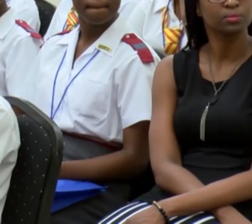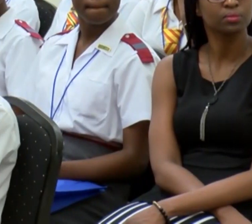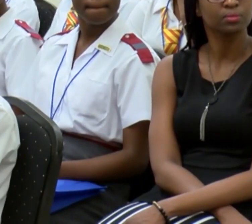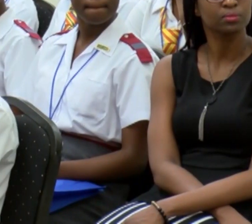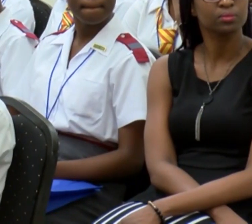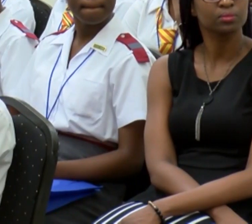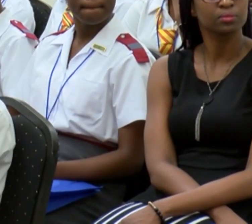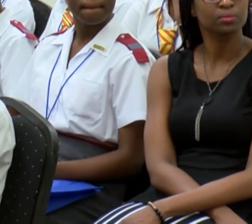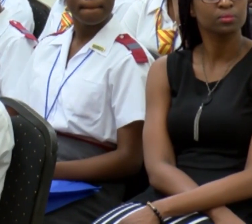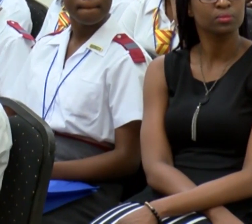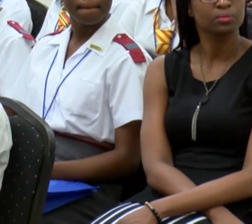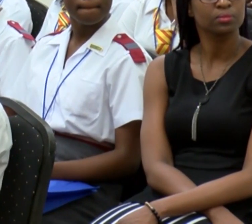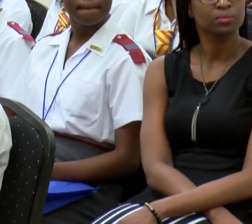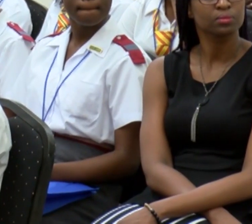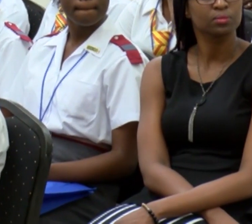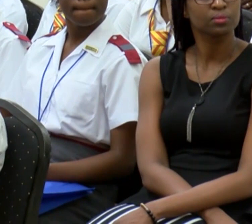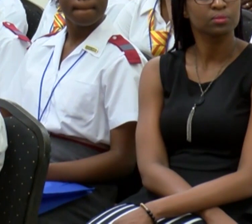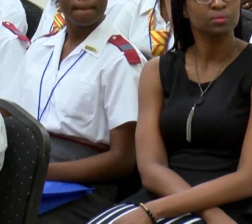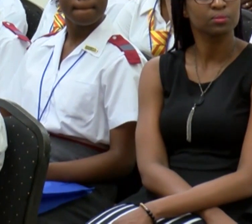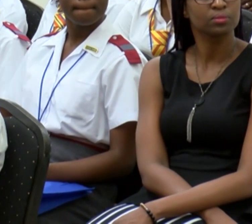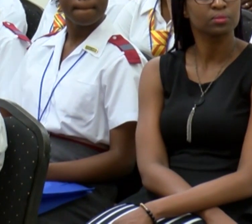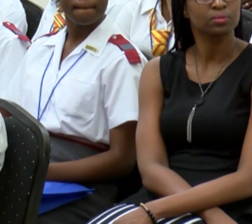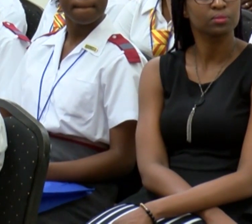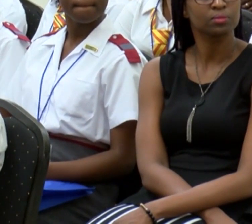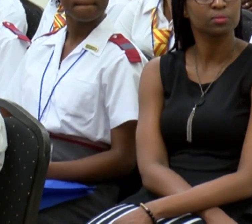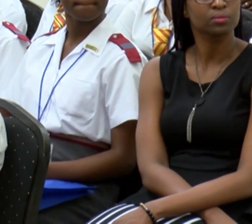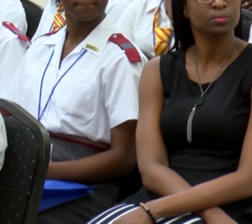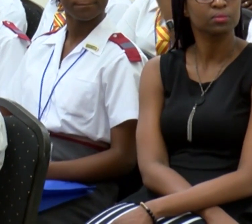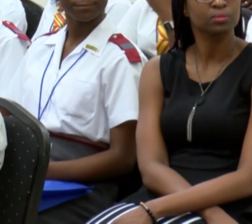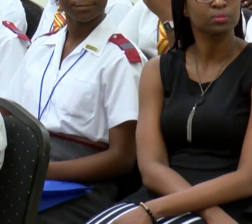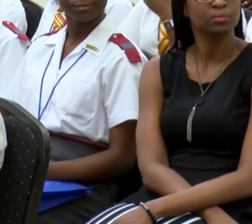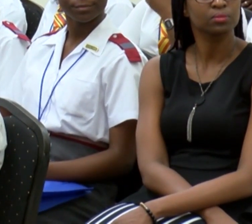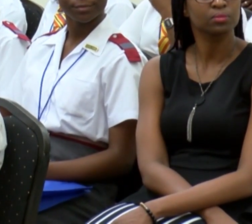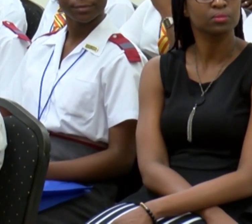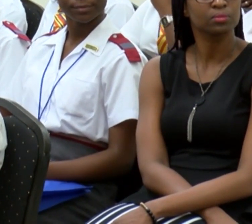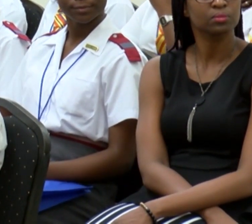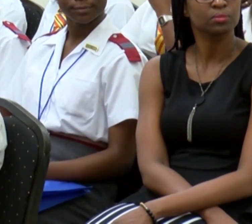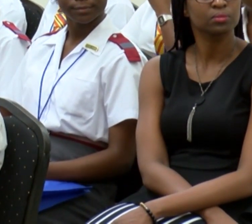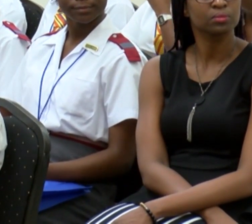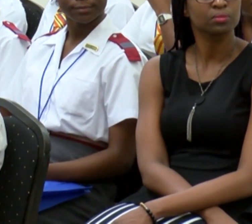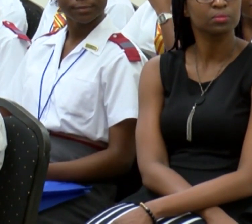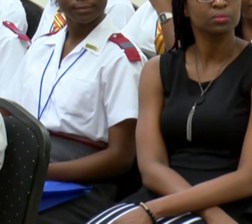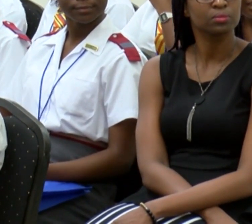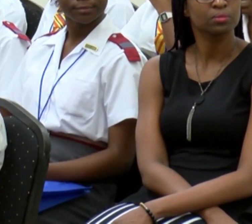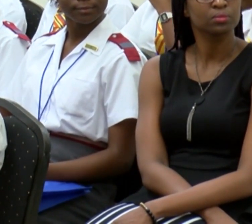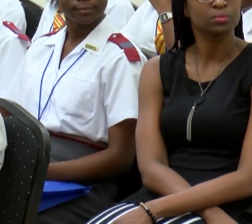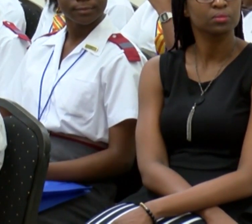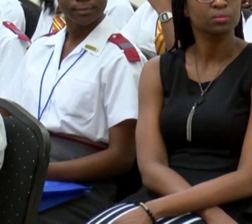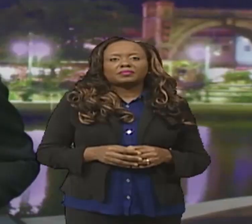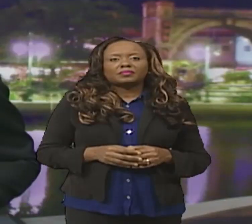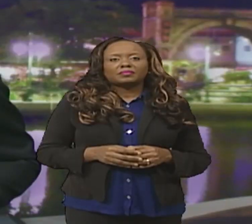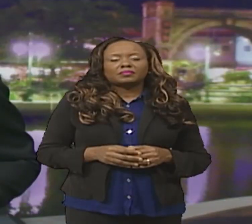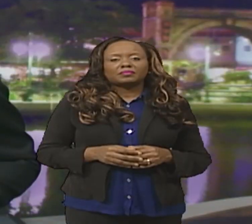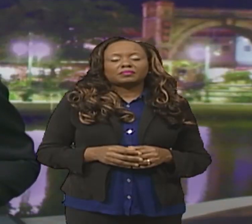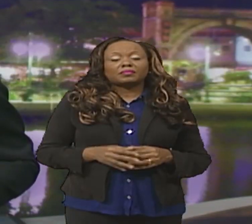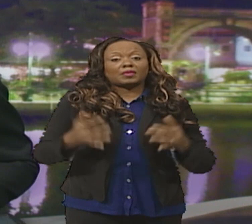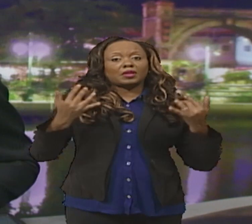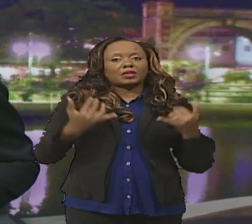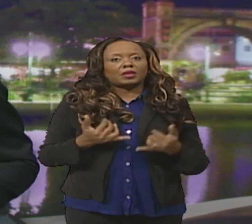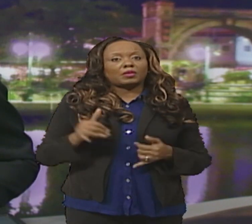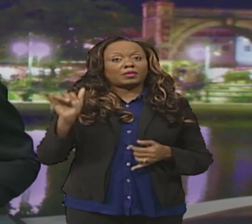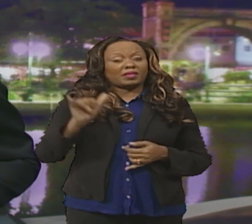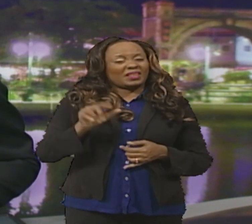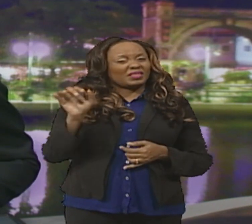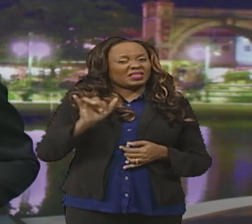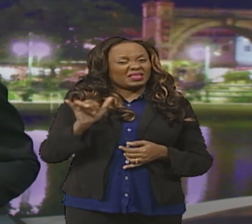in finding solutions to issues which girls face. Sharika Griffith, CBC News. Thanks, Sharika. Well,